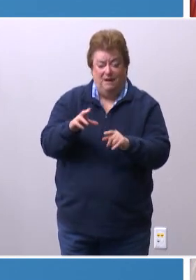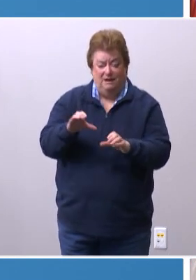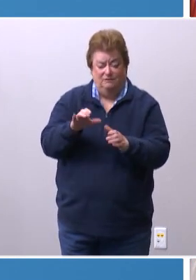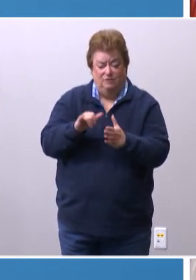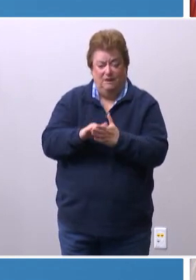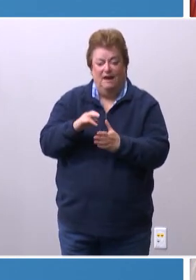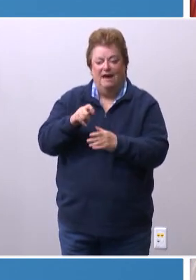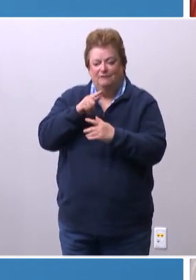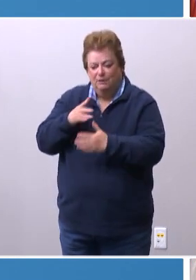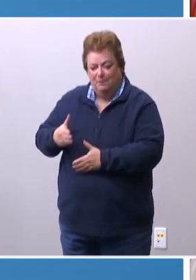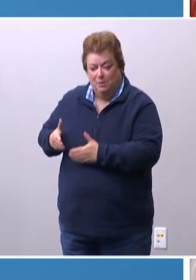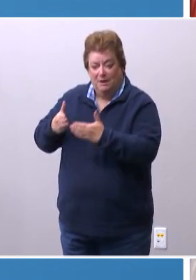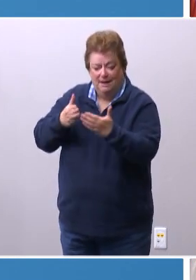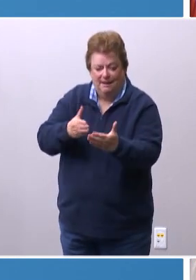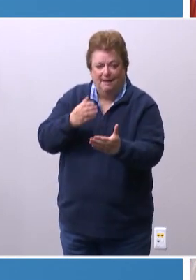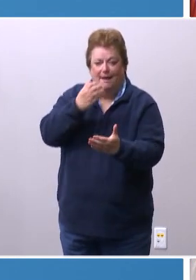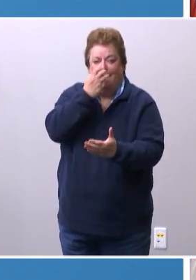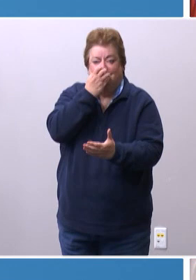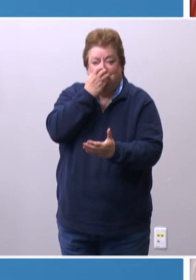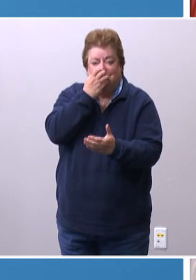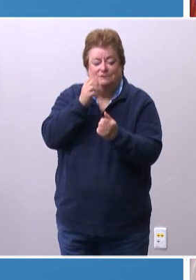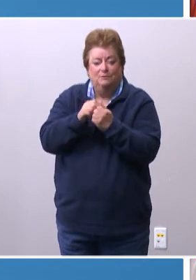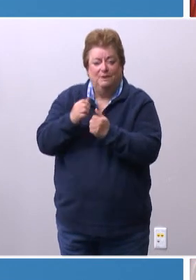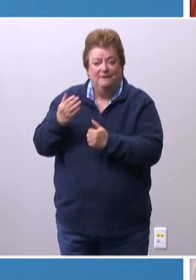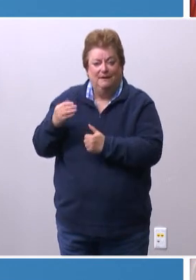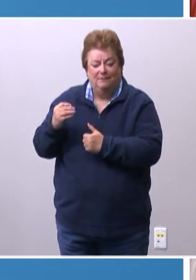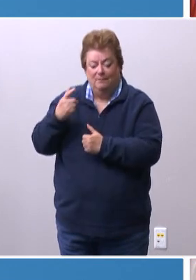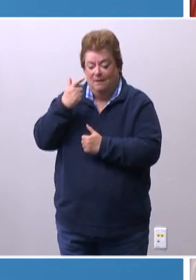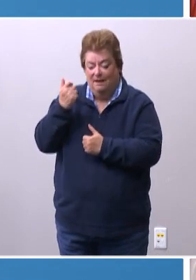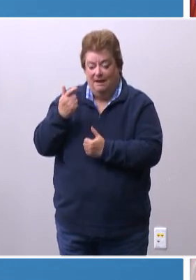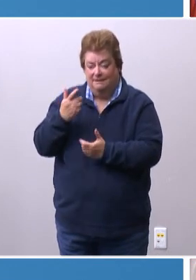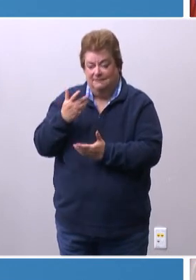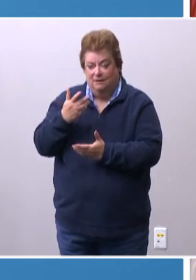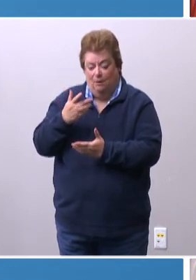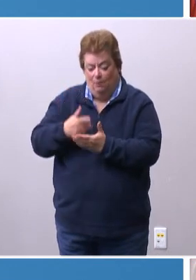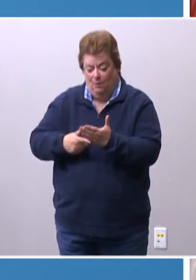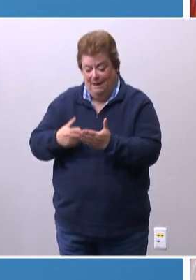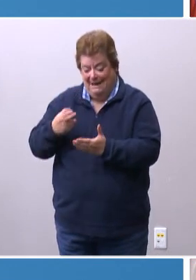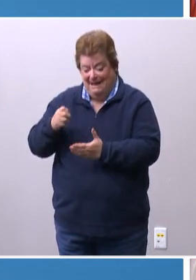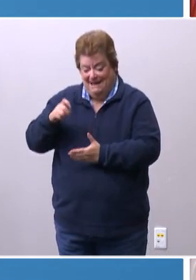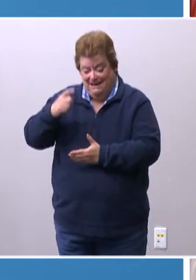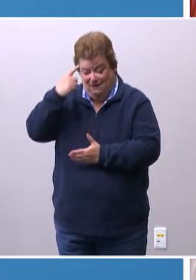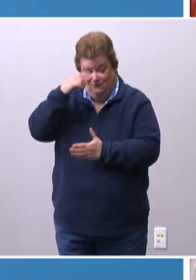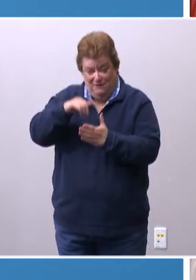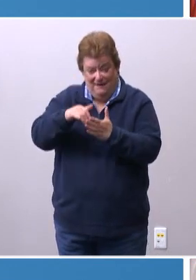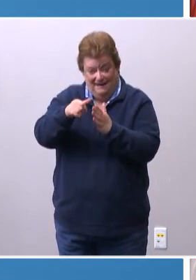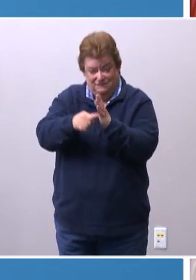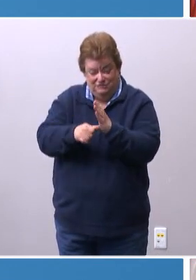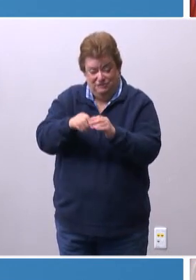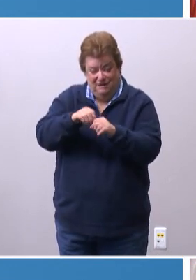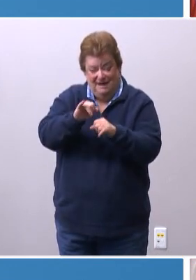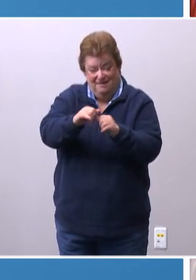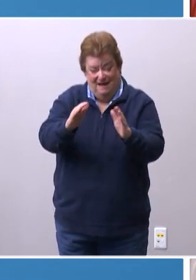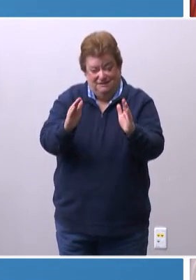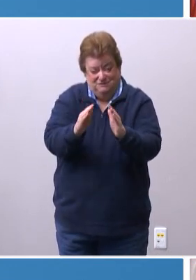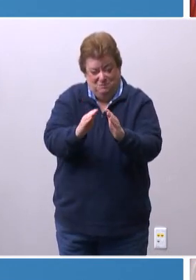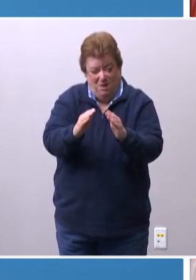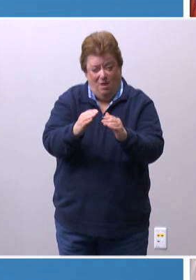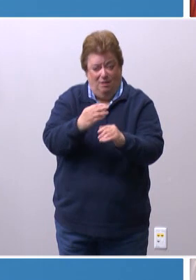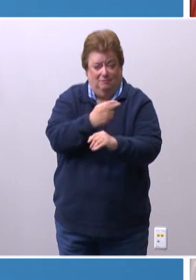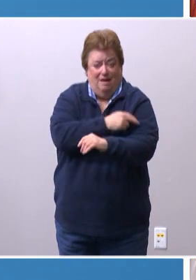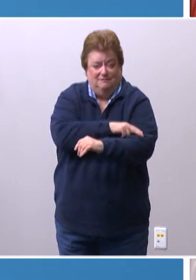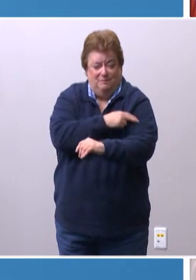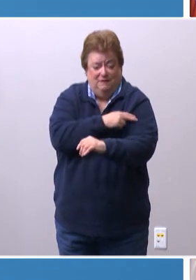to bring anesthesia with him because not everything necessary for that kind of surgery was available in the smaller medical facilities of that